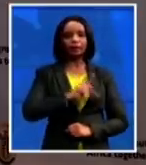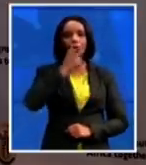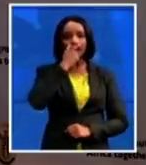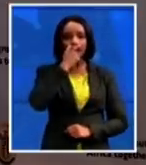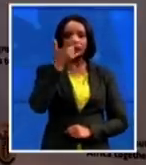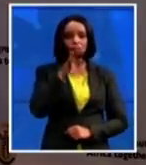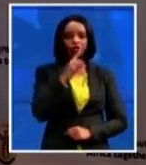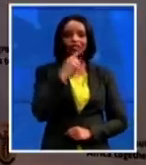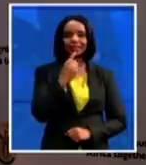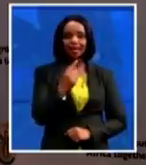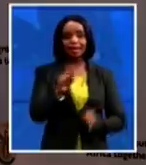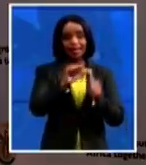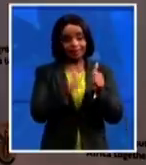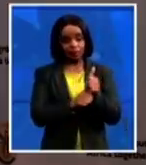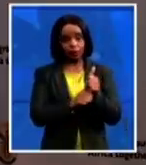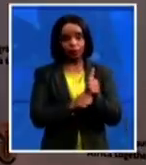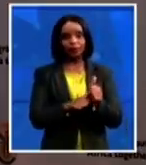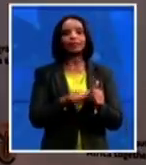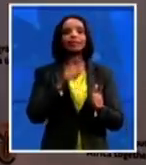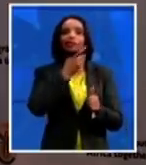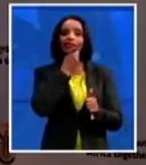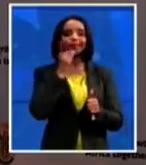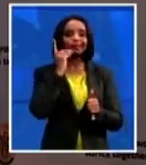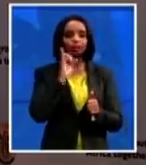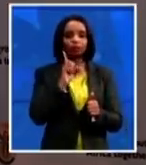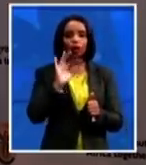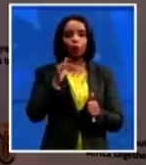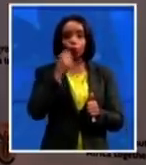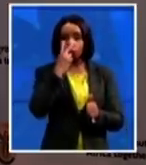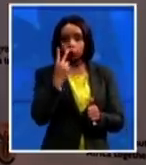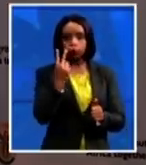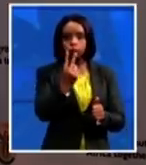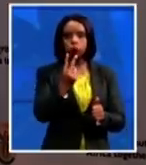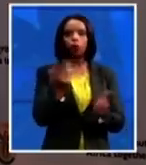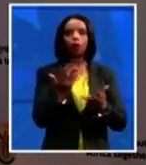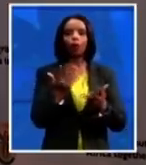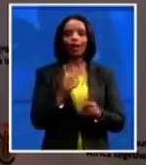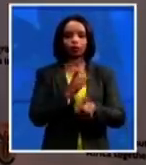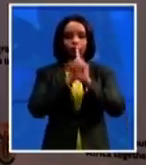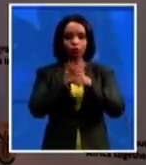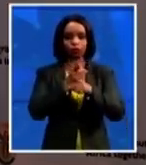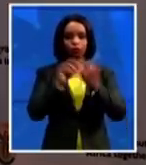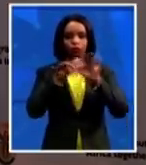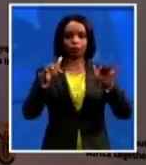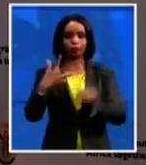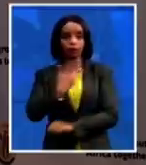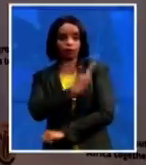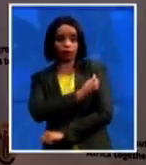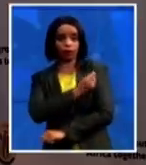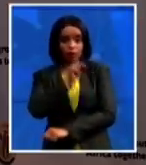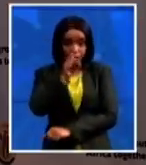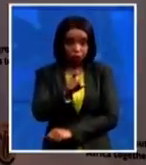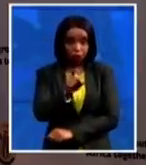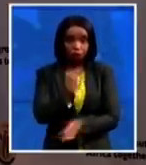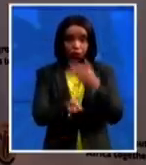a possibility where we can look at the mandatory vaccine. Any progress in as far as that is concerned? And then number two,